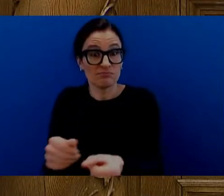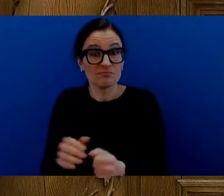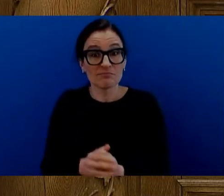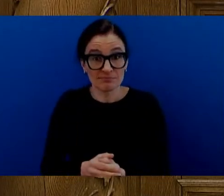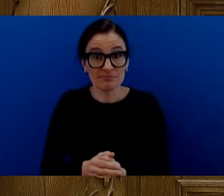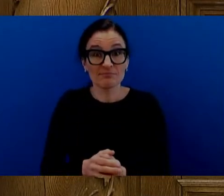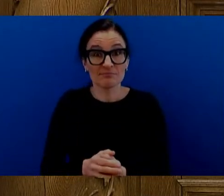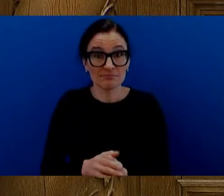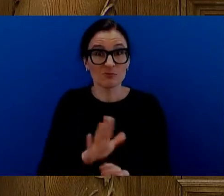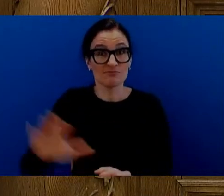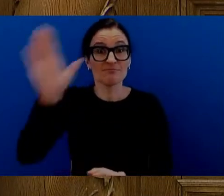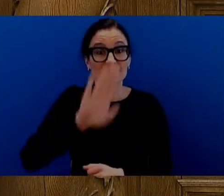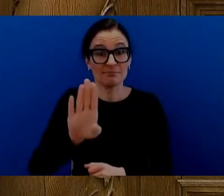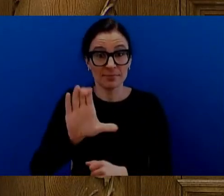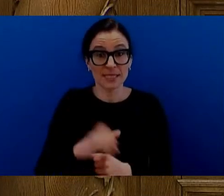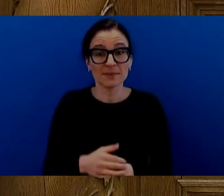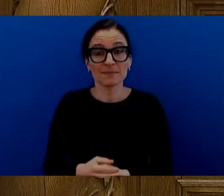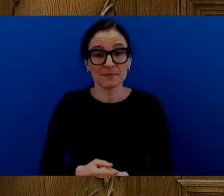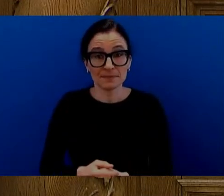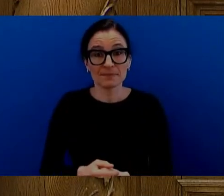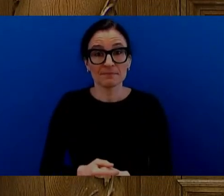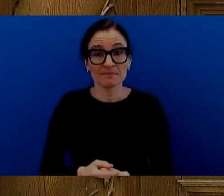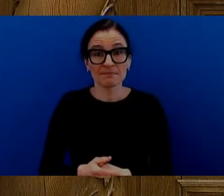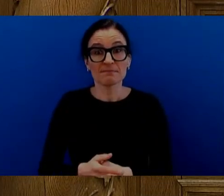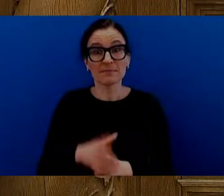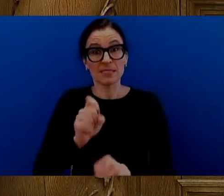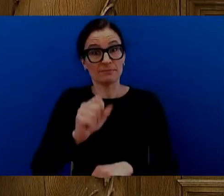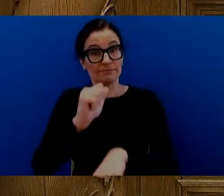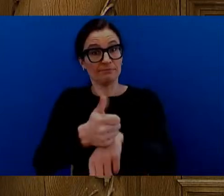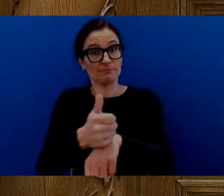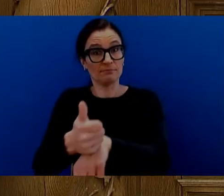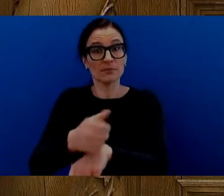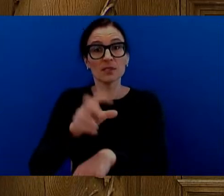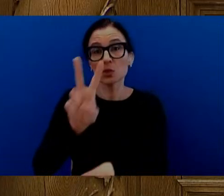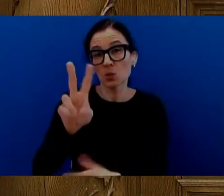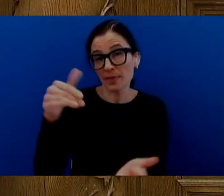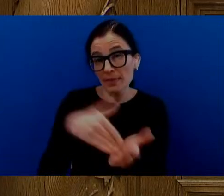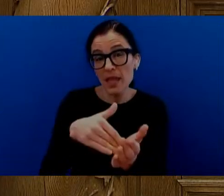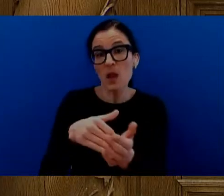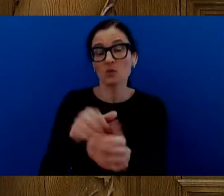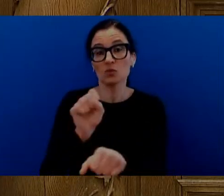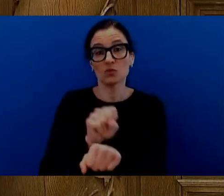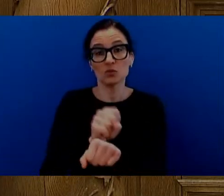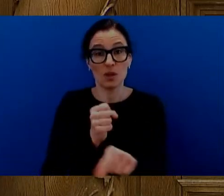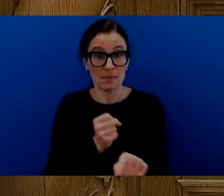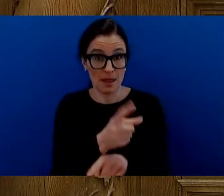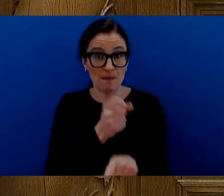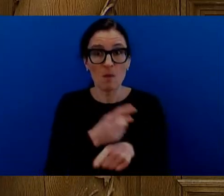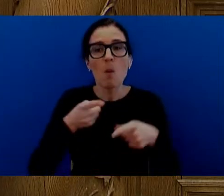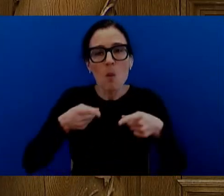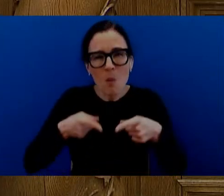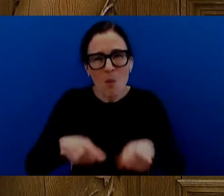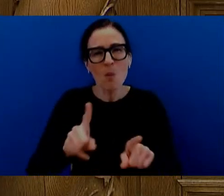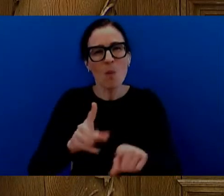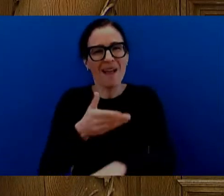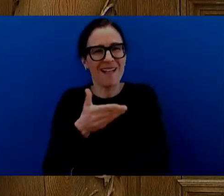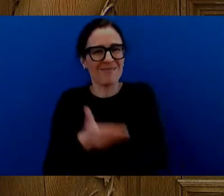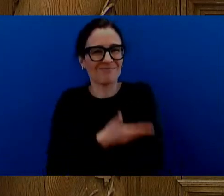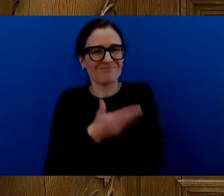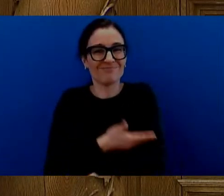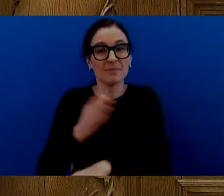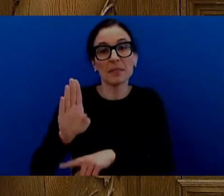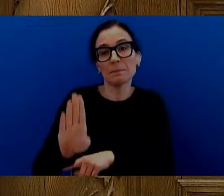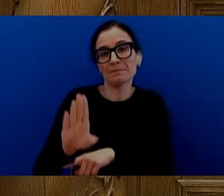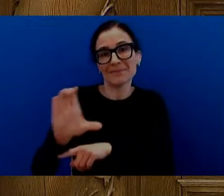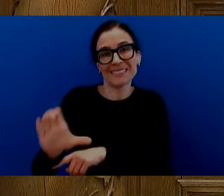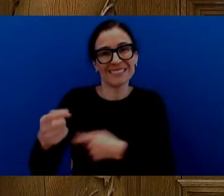billion in private capital spending throughout the province, creating 2,000 jobs during construction. And 8 of